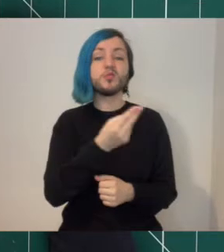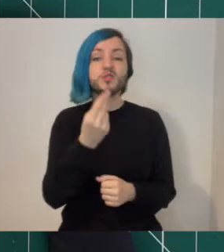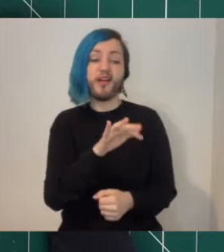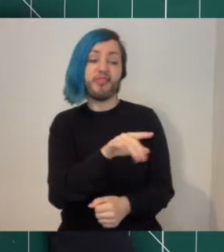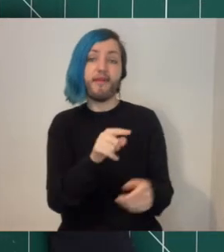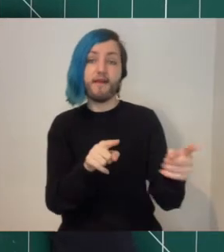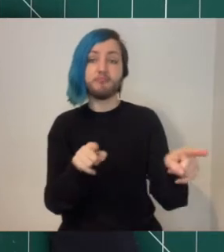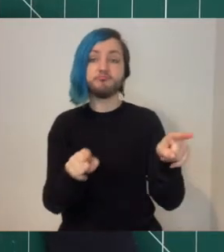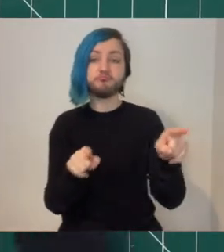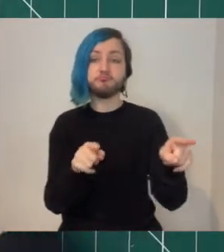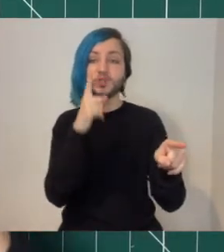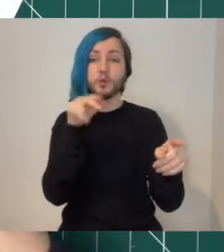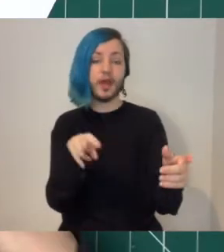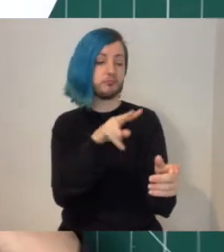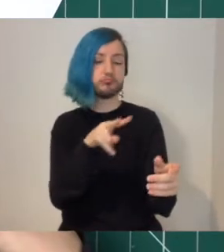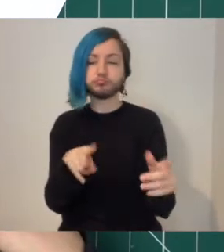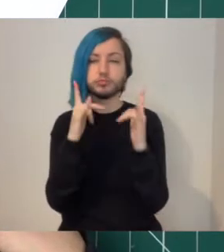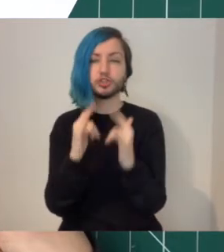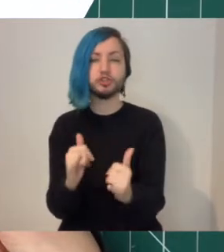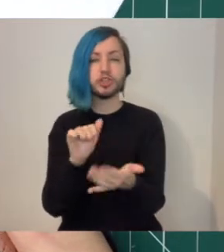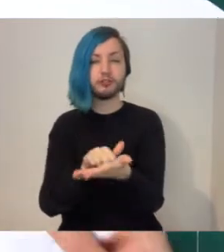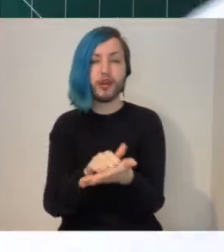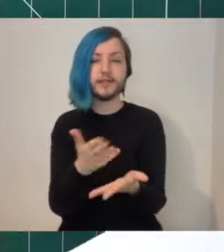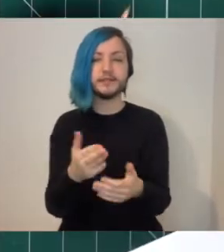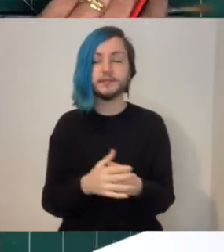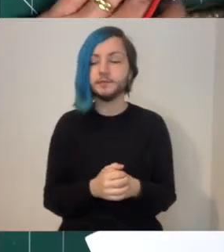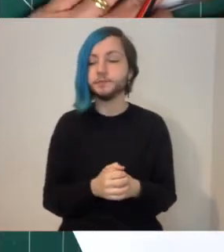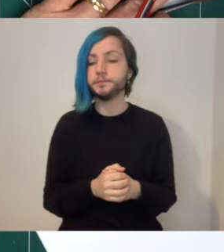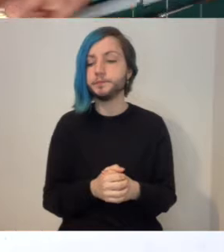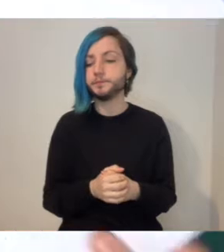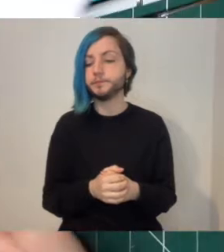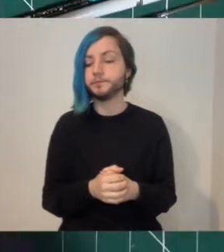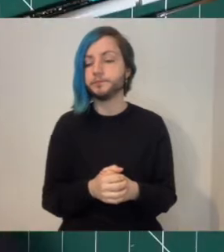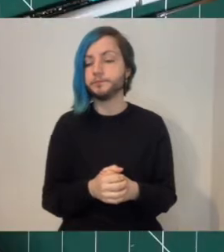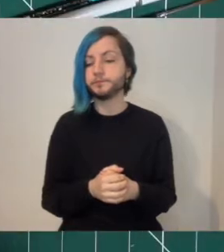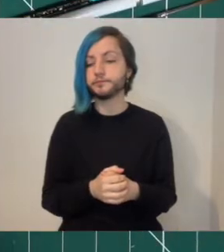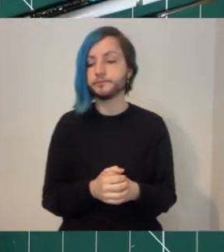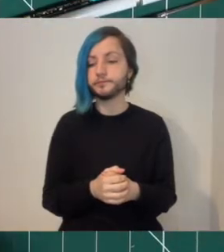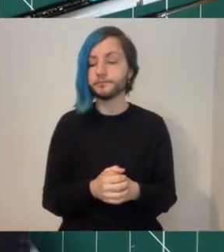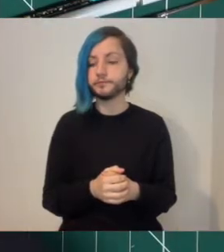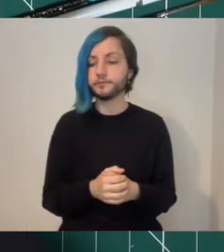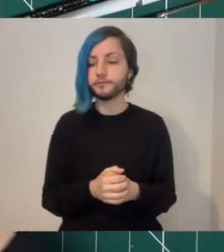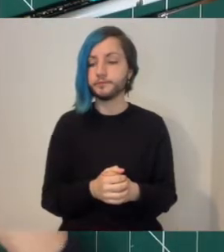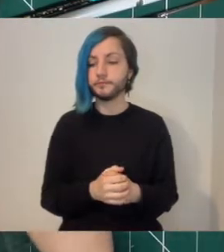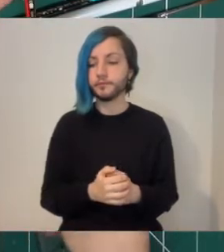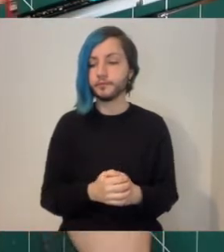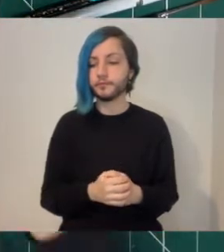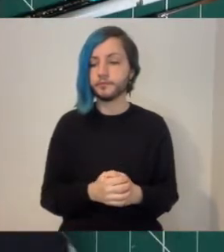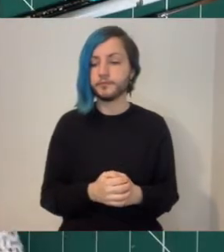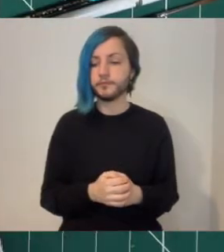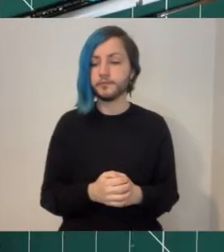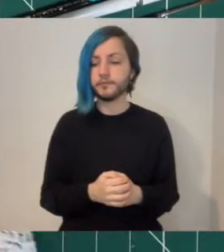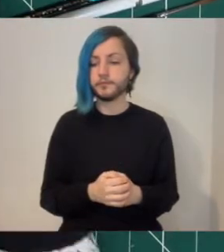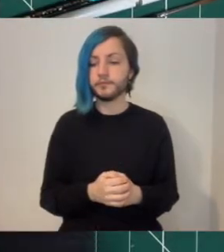your design to hand so that you can easily refer back to where the lines need